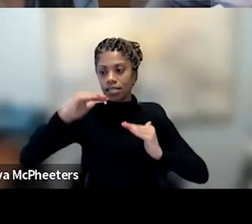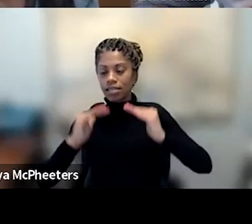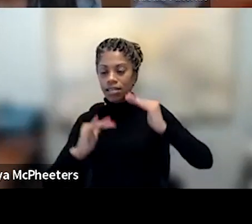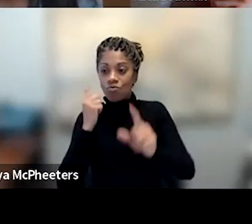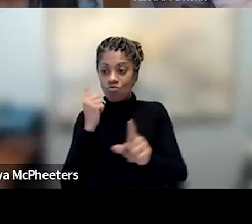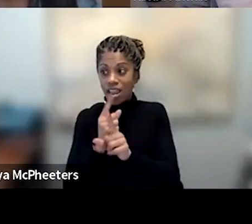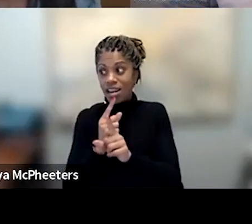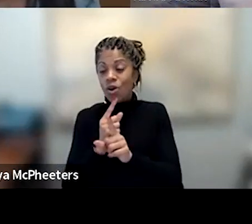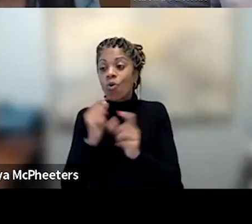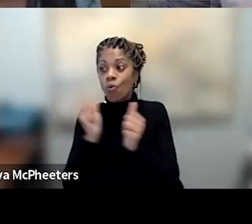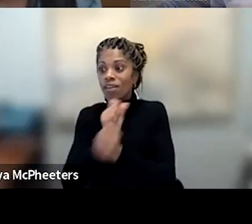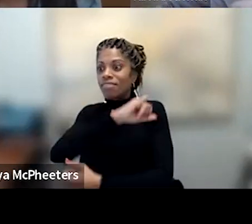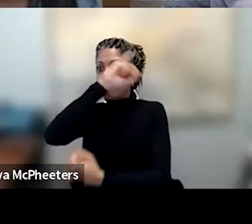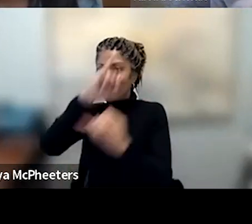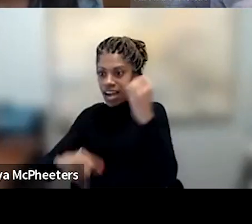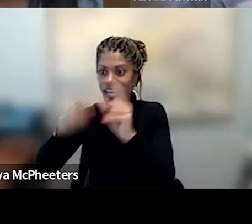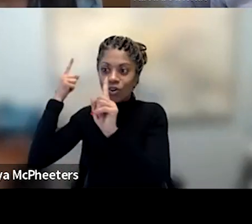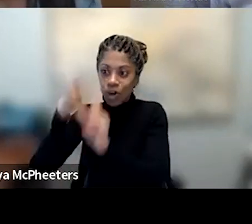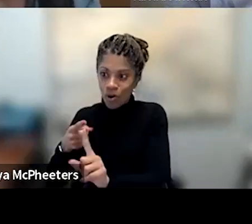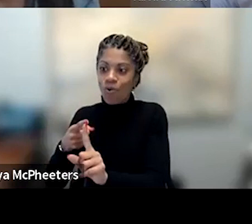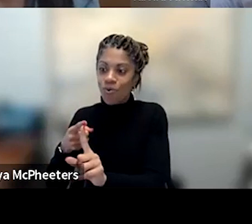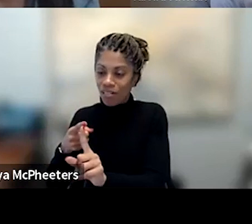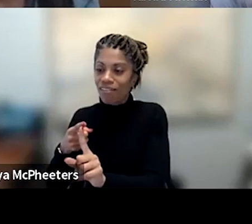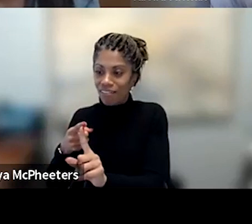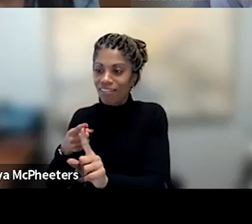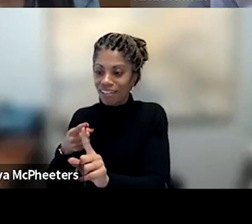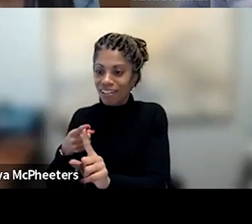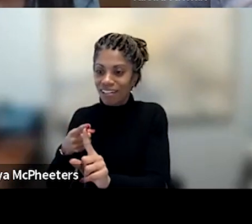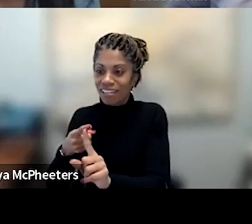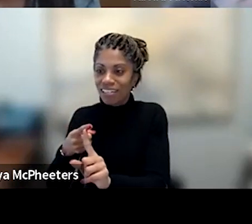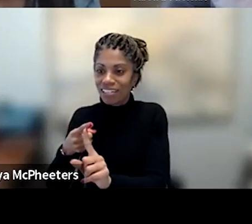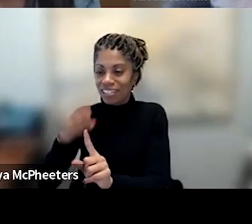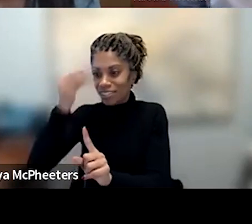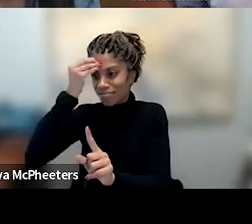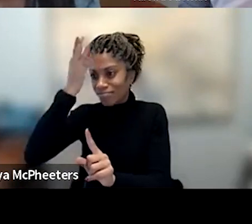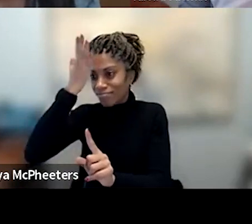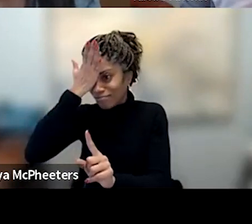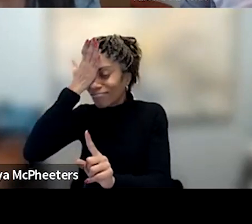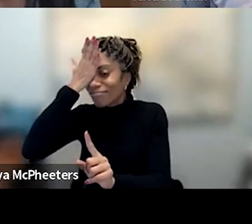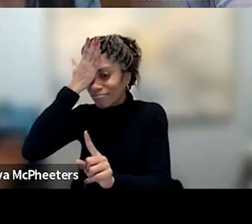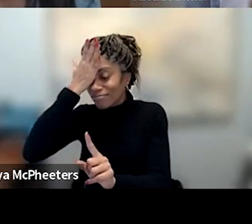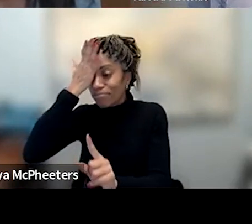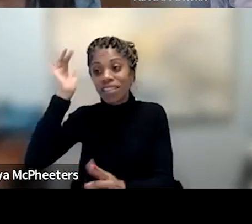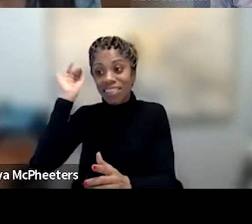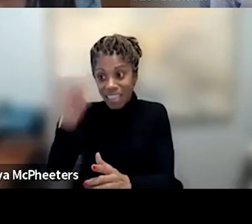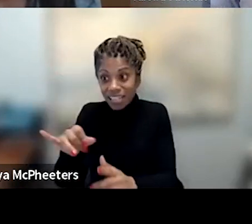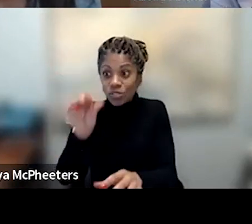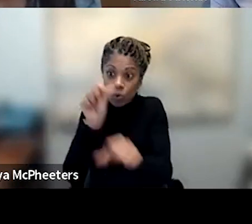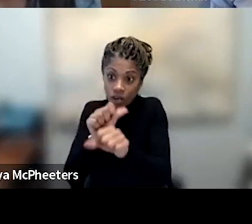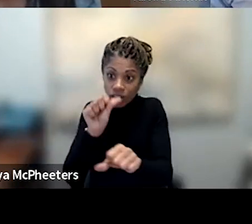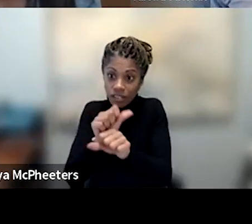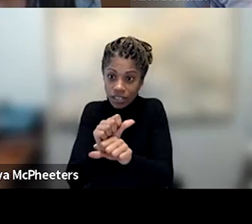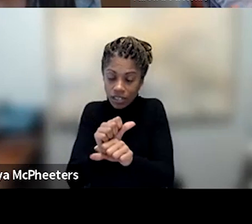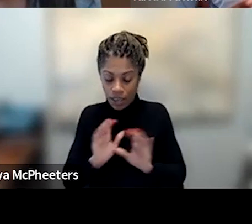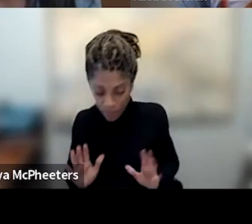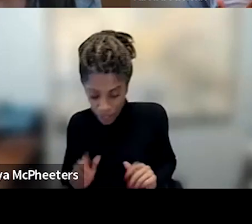think any of us have like the three takeaways to do that well, but I just want to say that's the work. Like, how do I have grace while